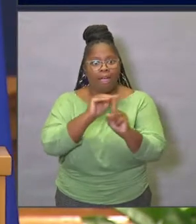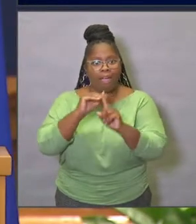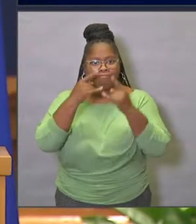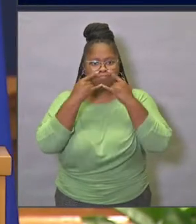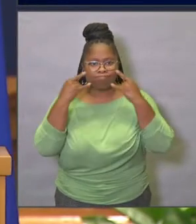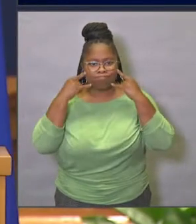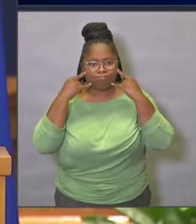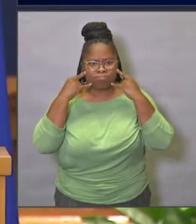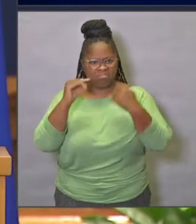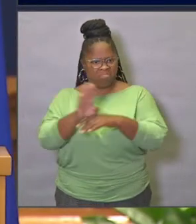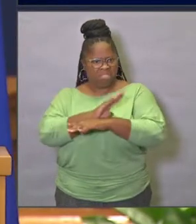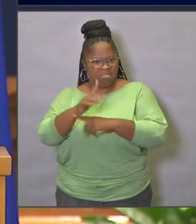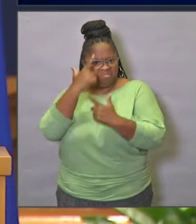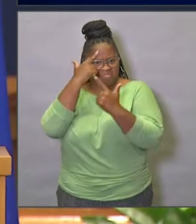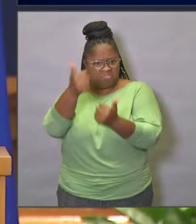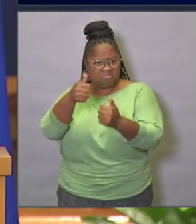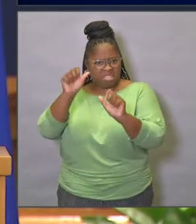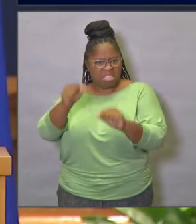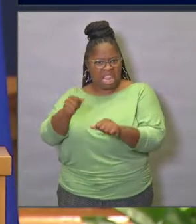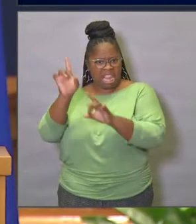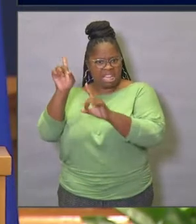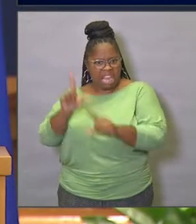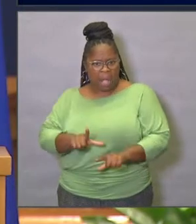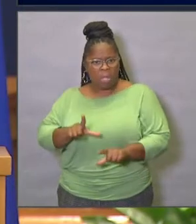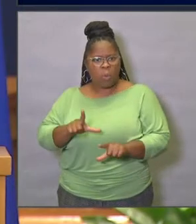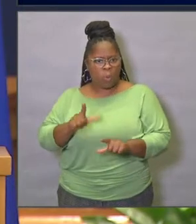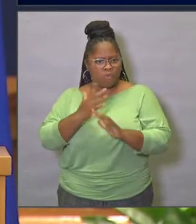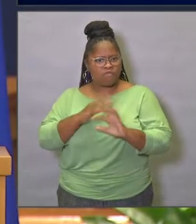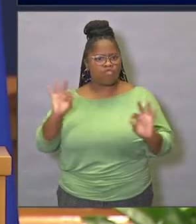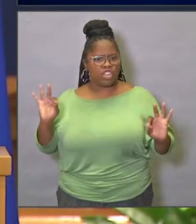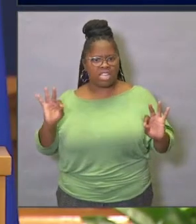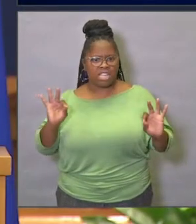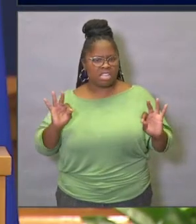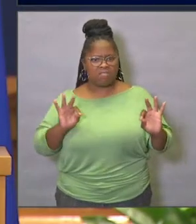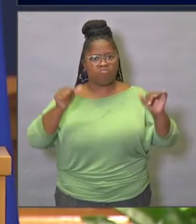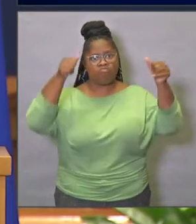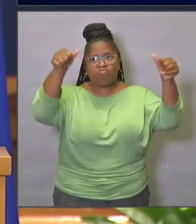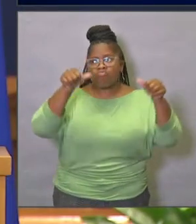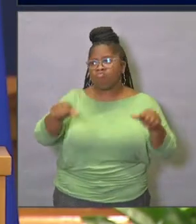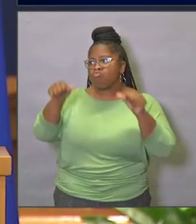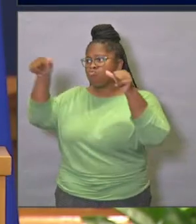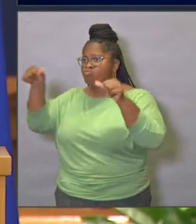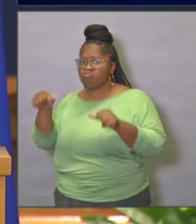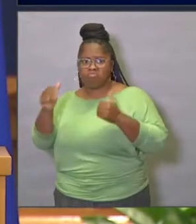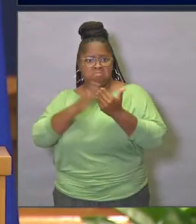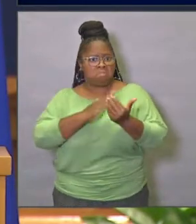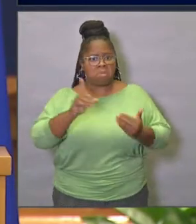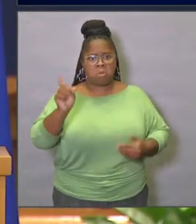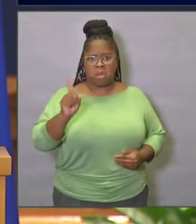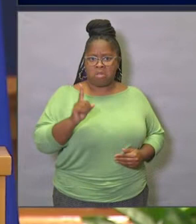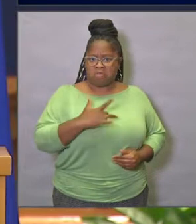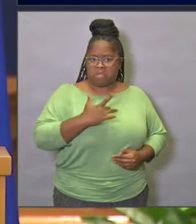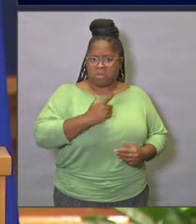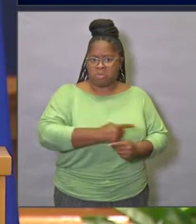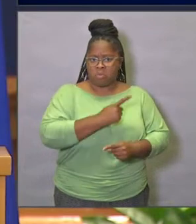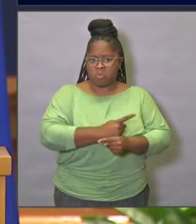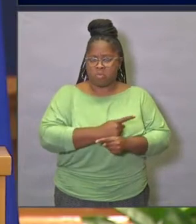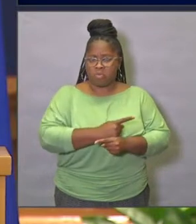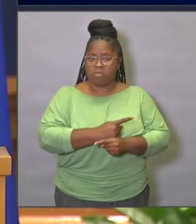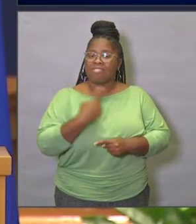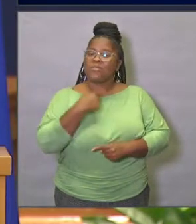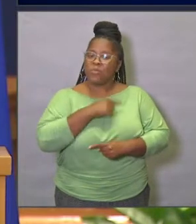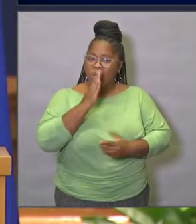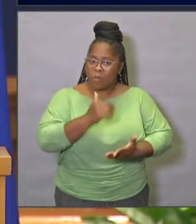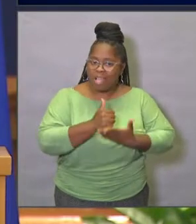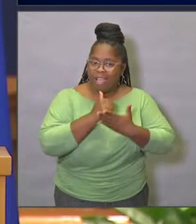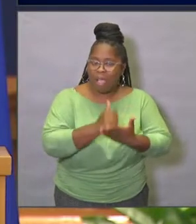free to download those materials and use them anywhere that they think is appropriate. We'll assist you with